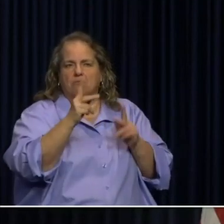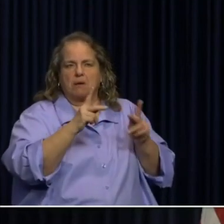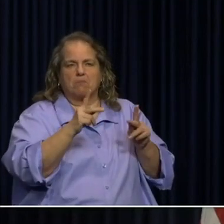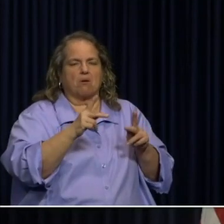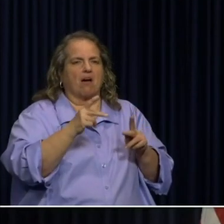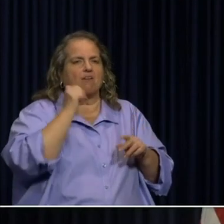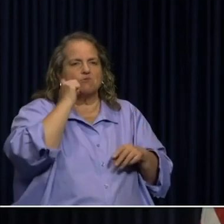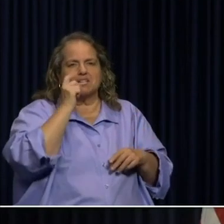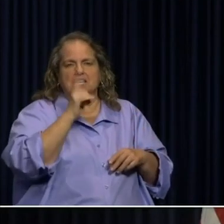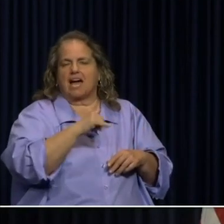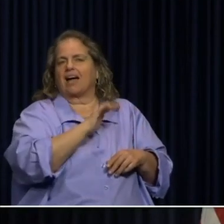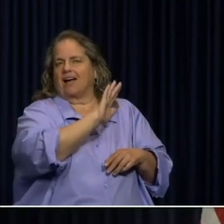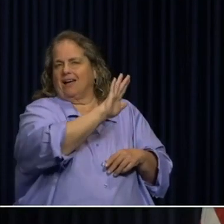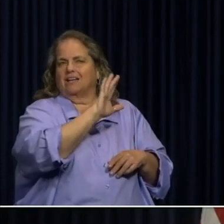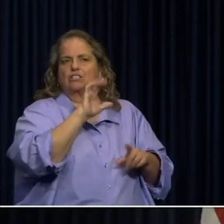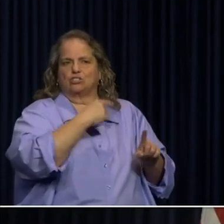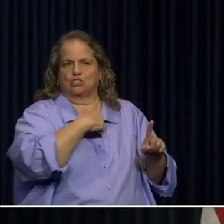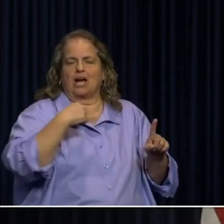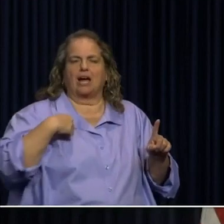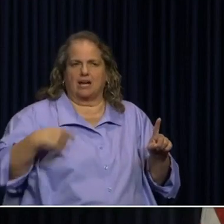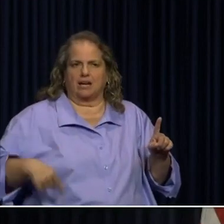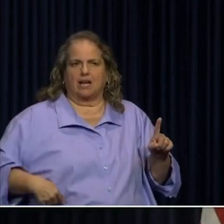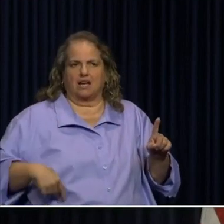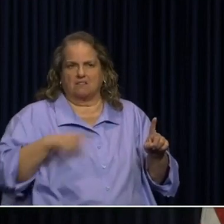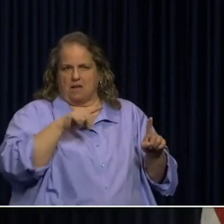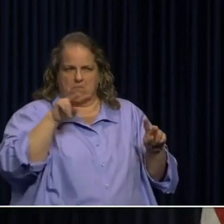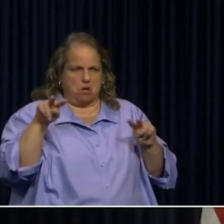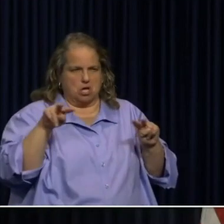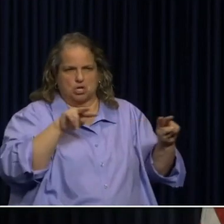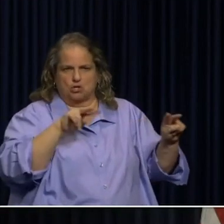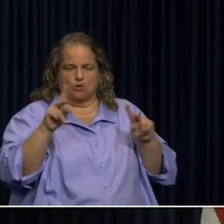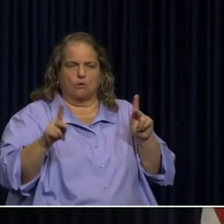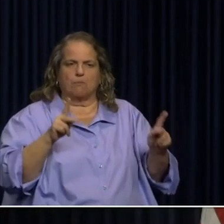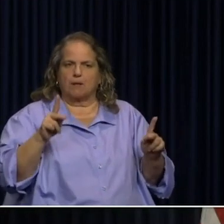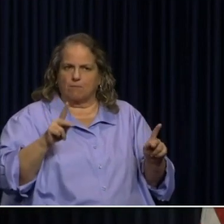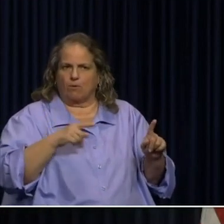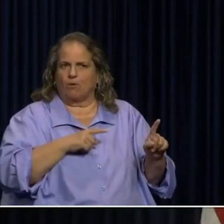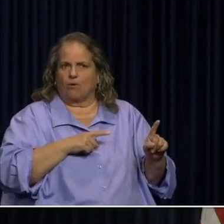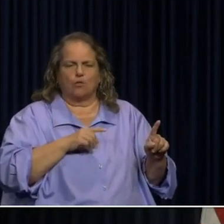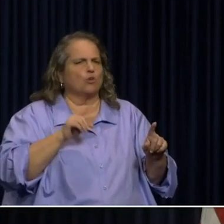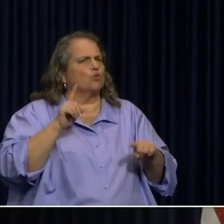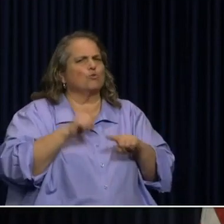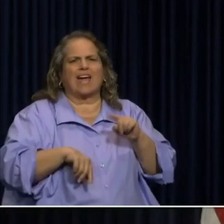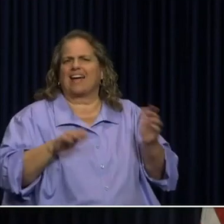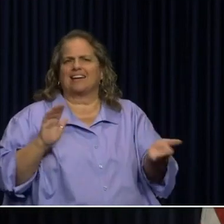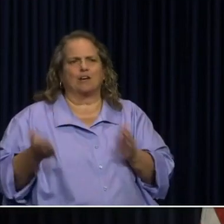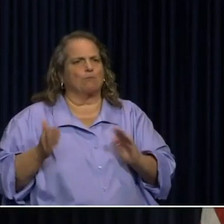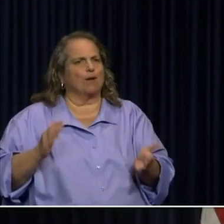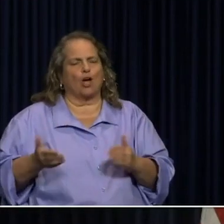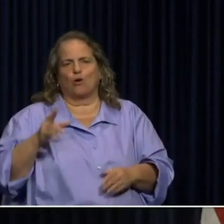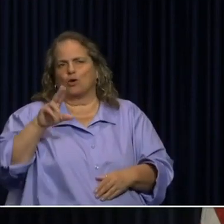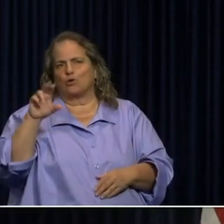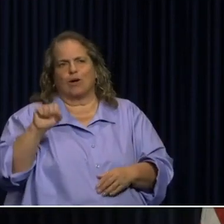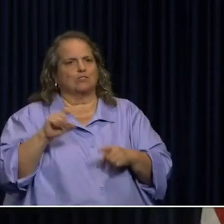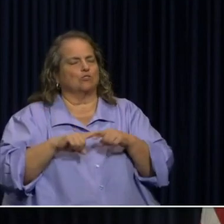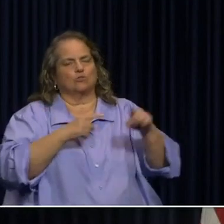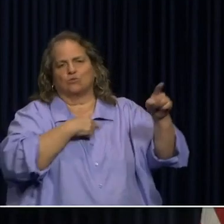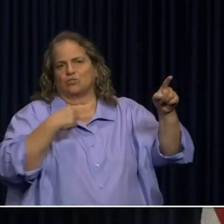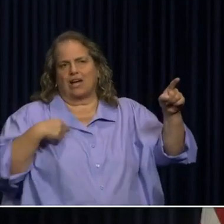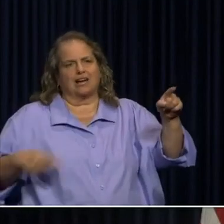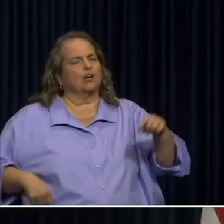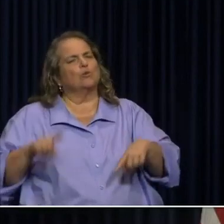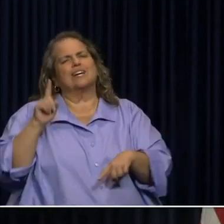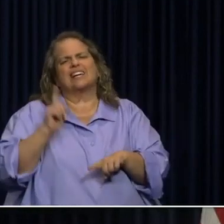to do one thing and probably monitor everybody that's doing it. There is no direct comparison that we can make